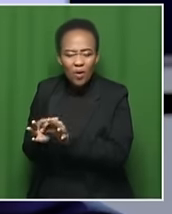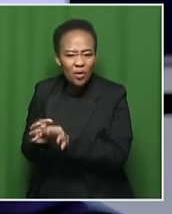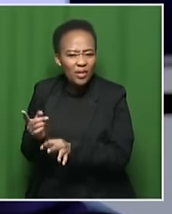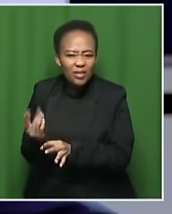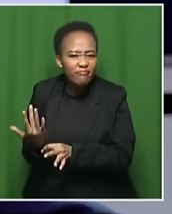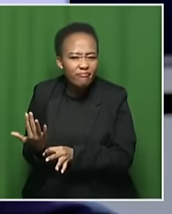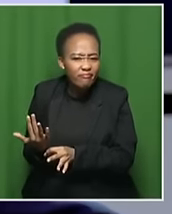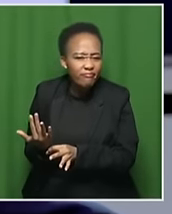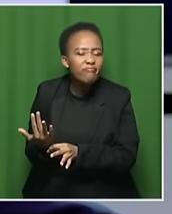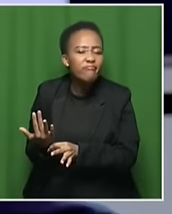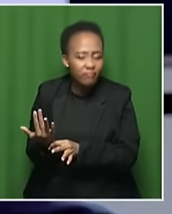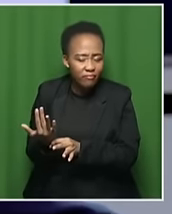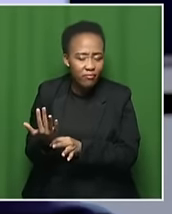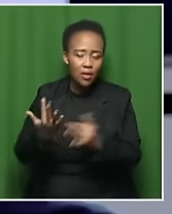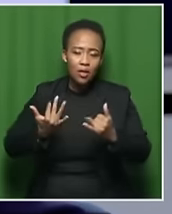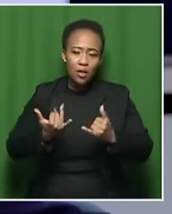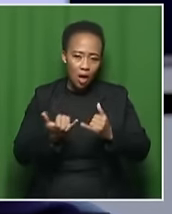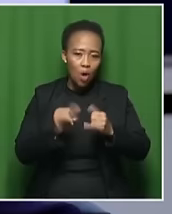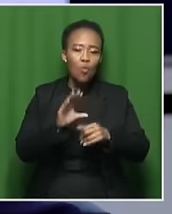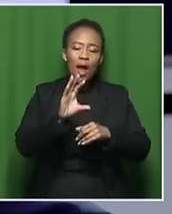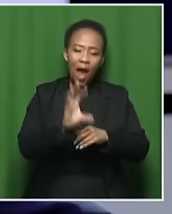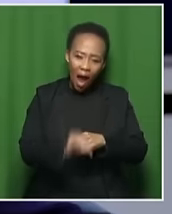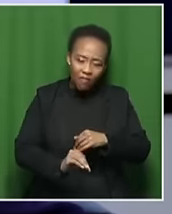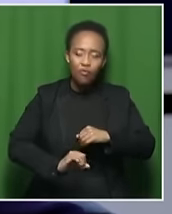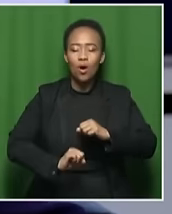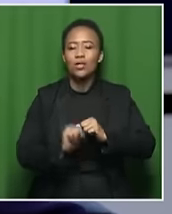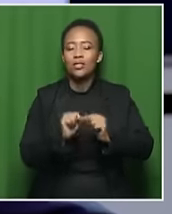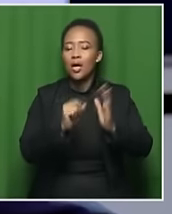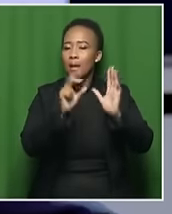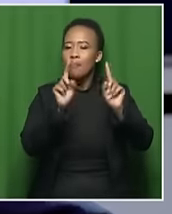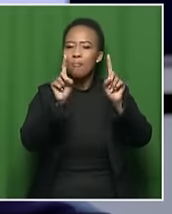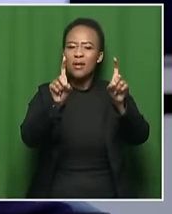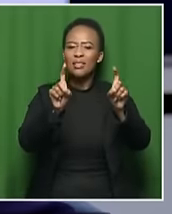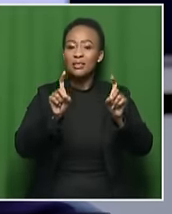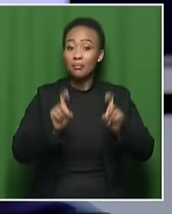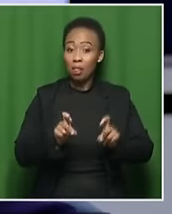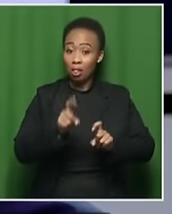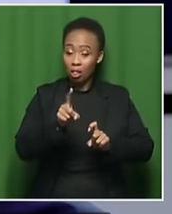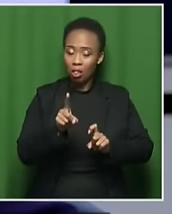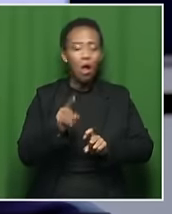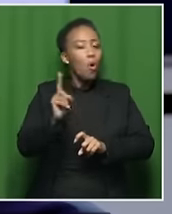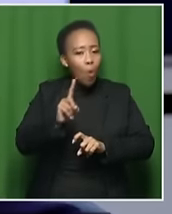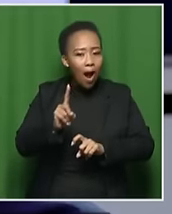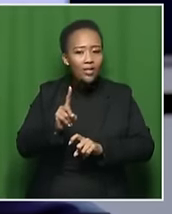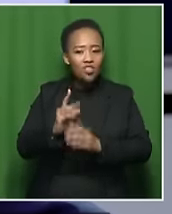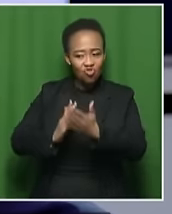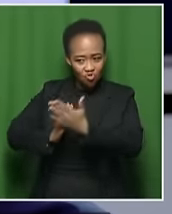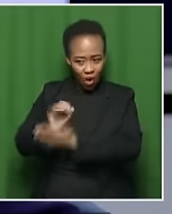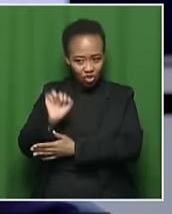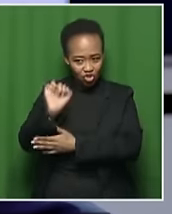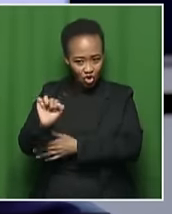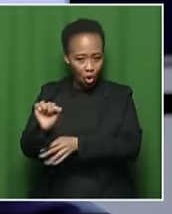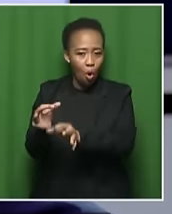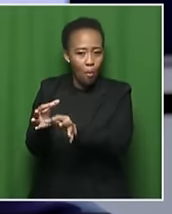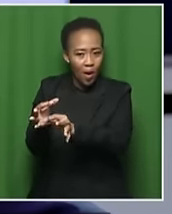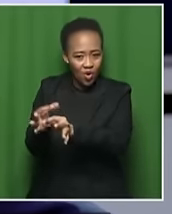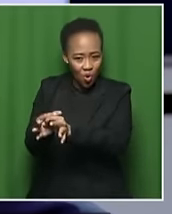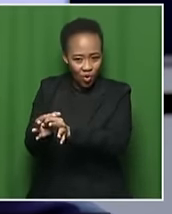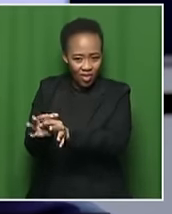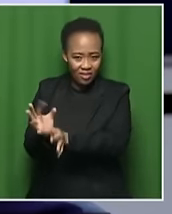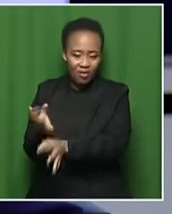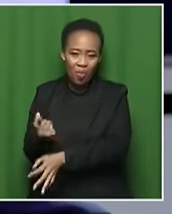our foundational principles is the protection of minority rights. Two, where we